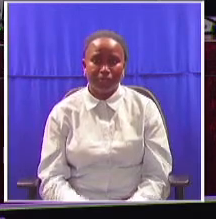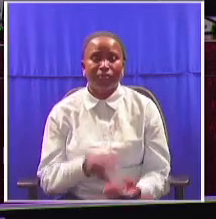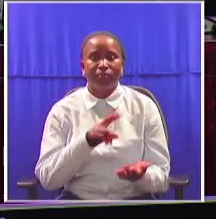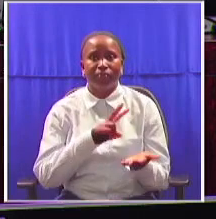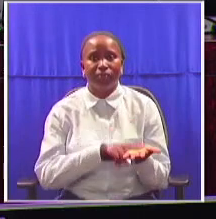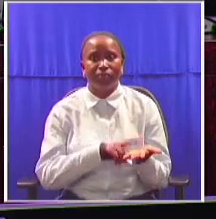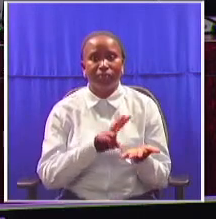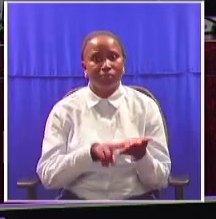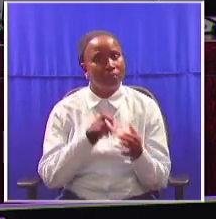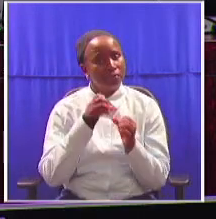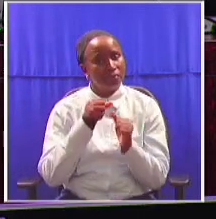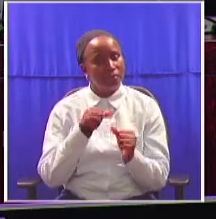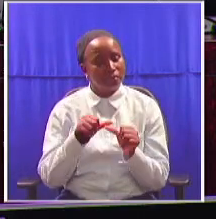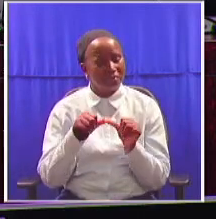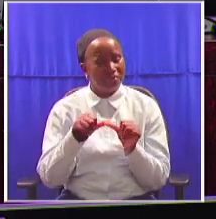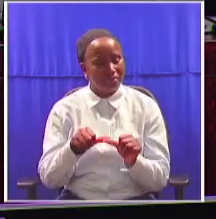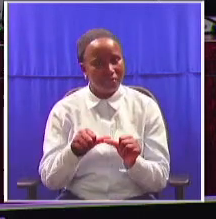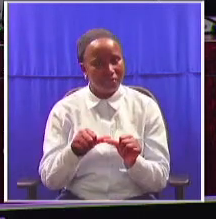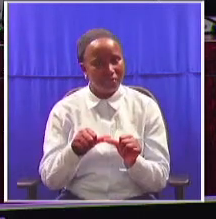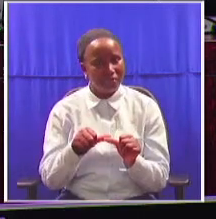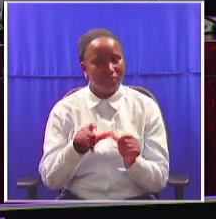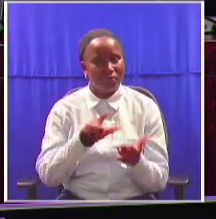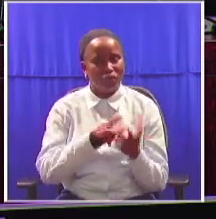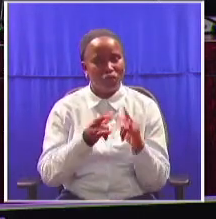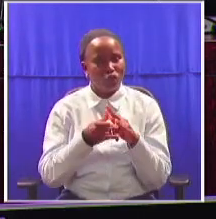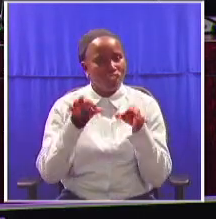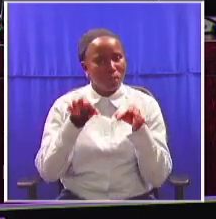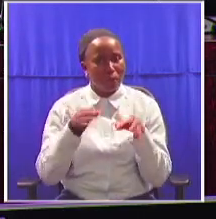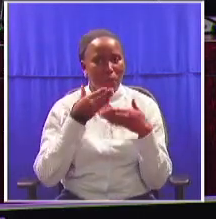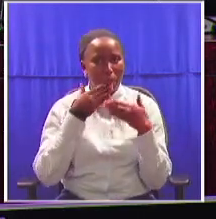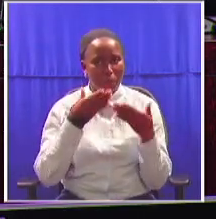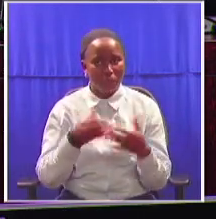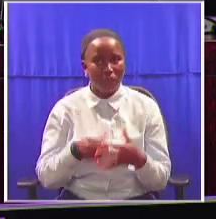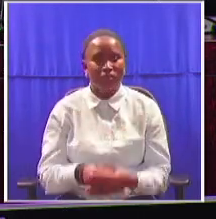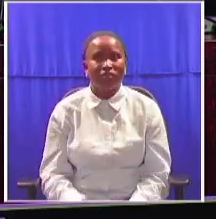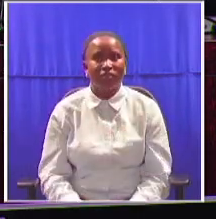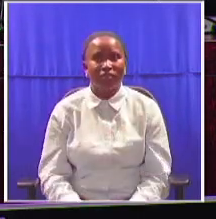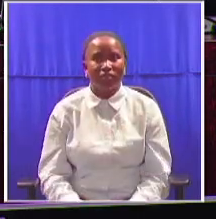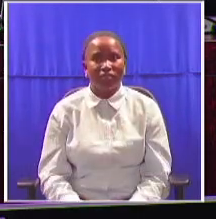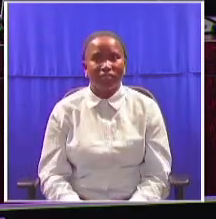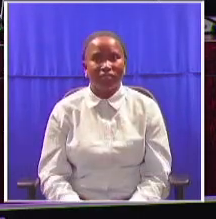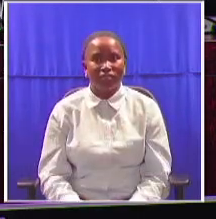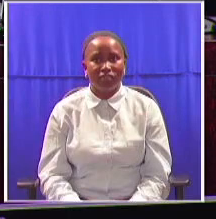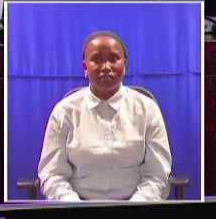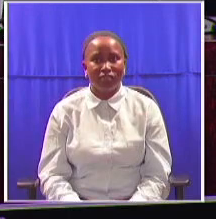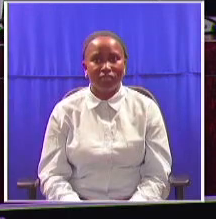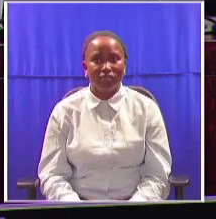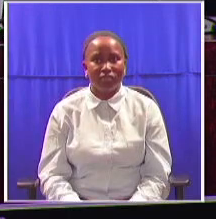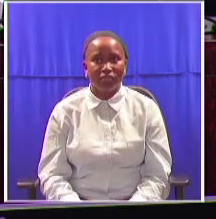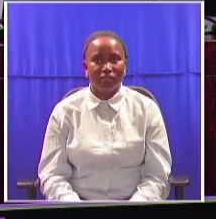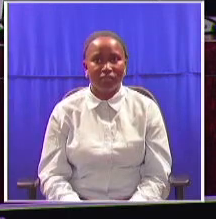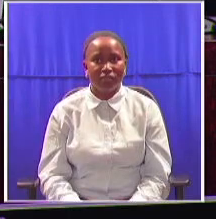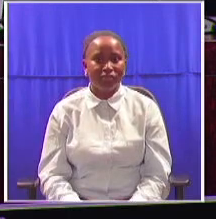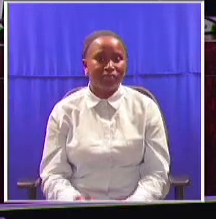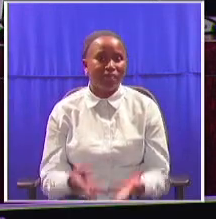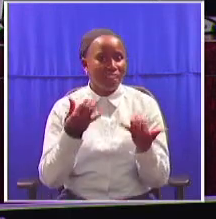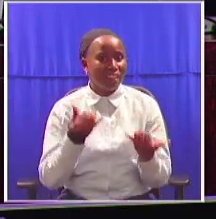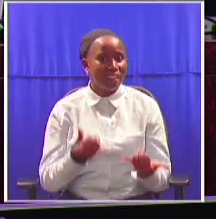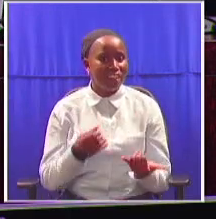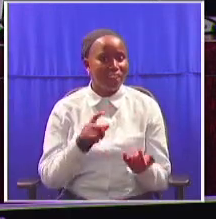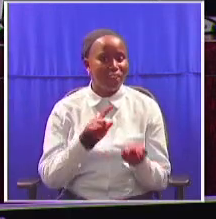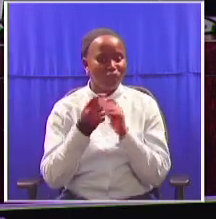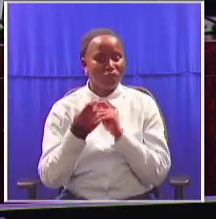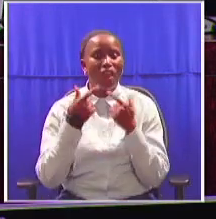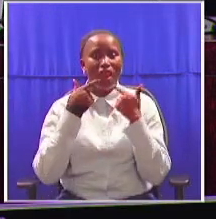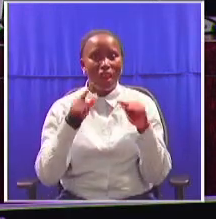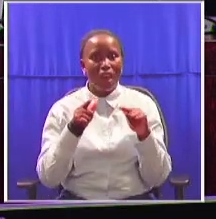Isisa Mulekase, Isibe Kakabanu. Basitwisisa kwendela